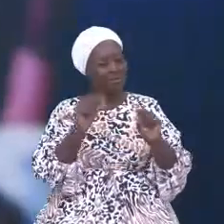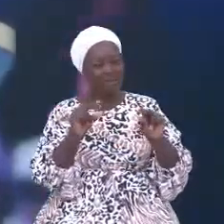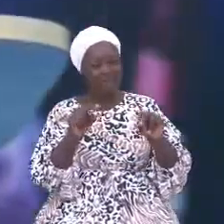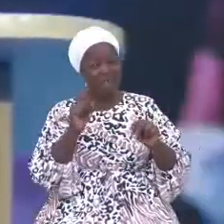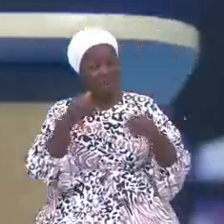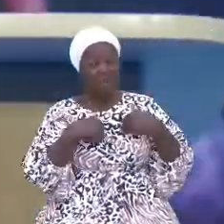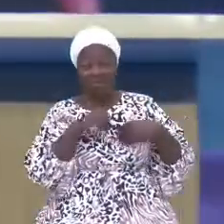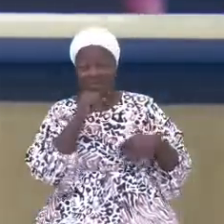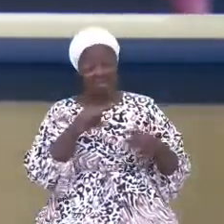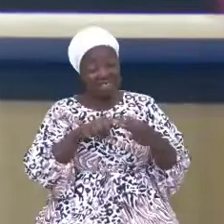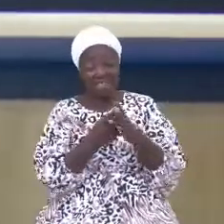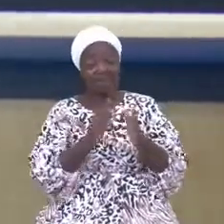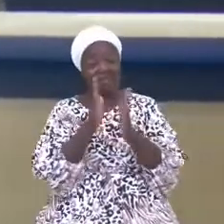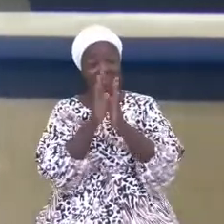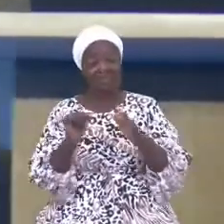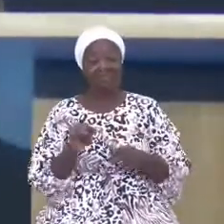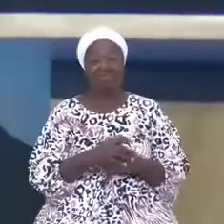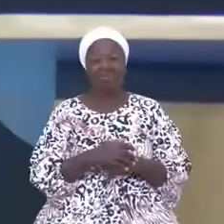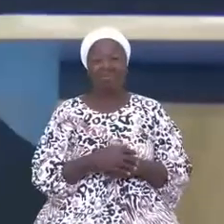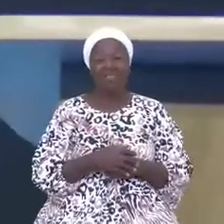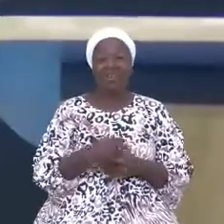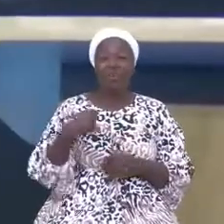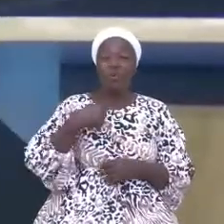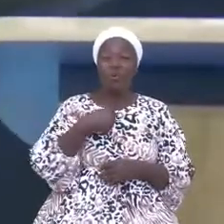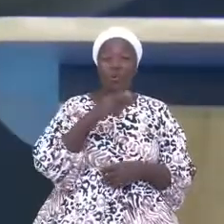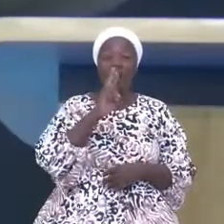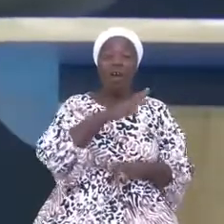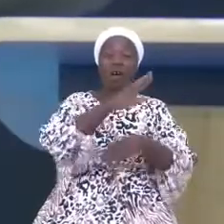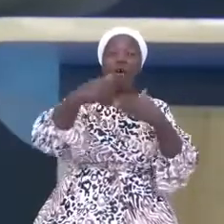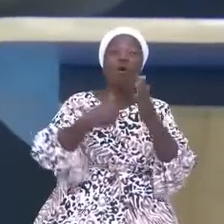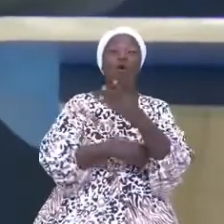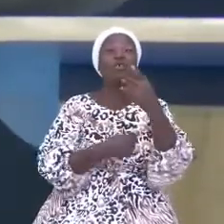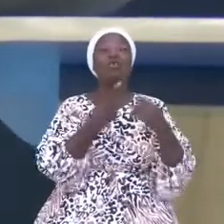started praying. We're all thirsty,